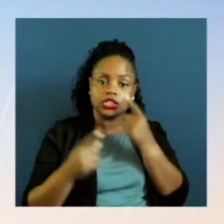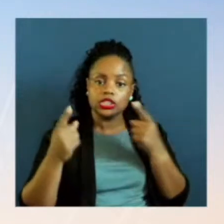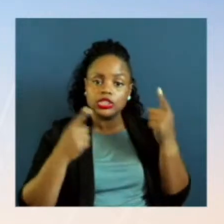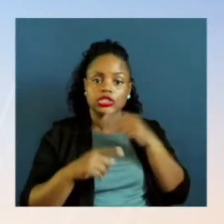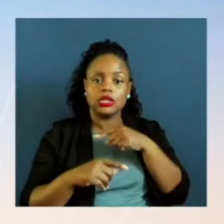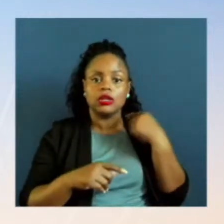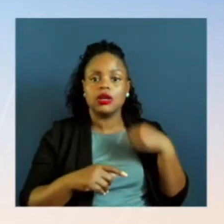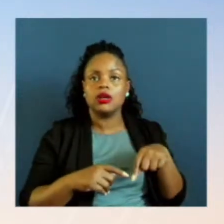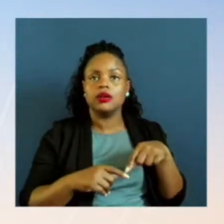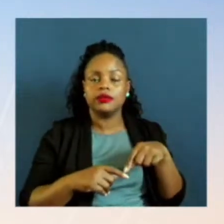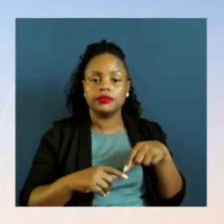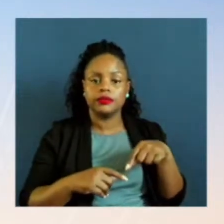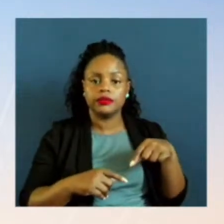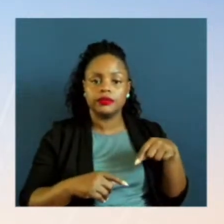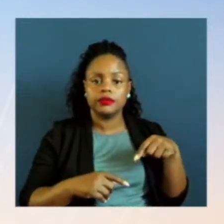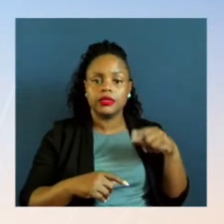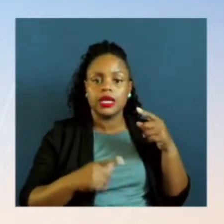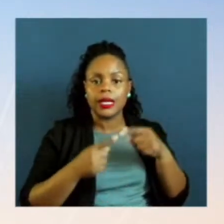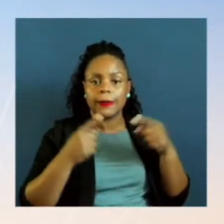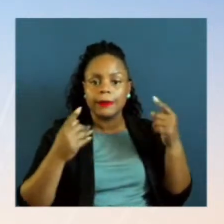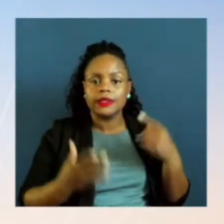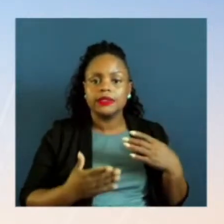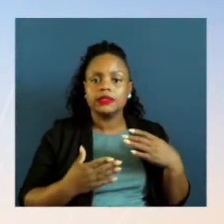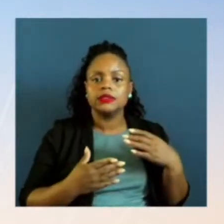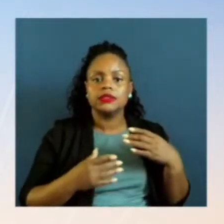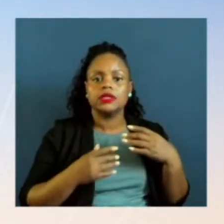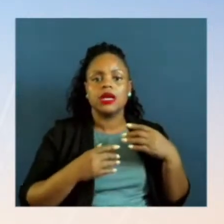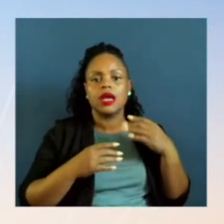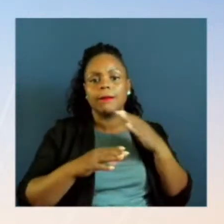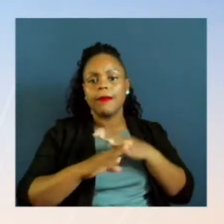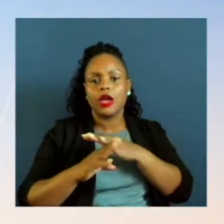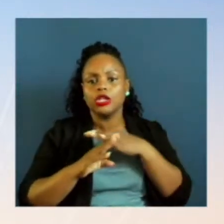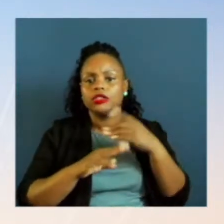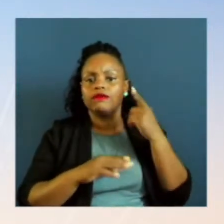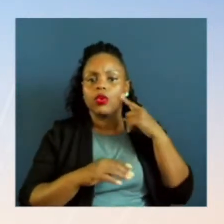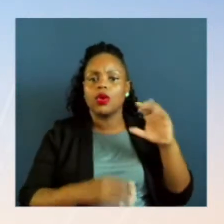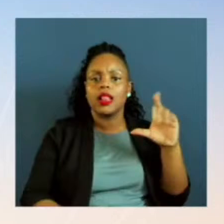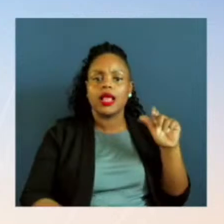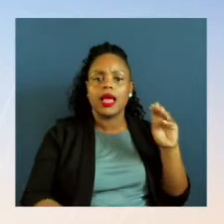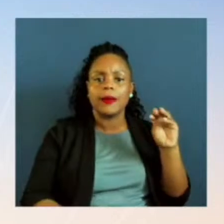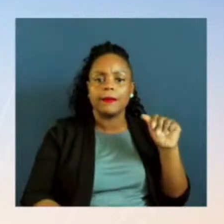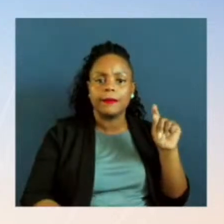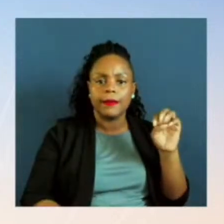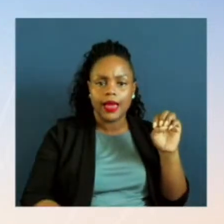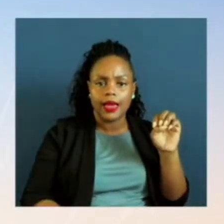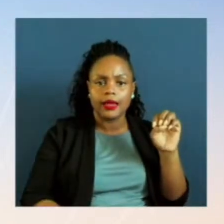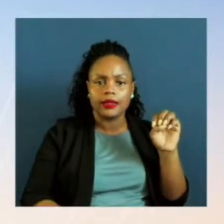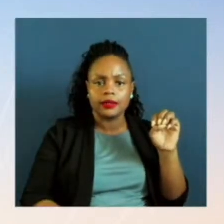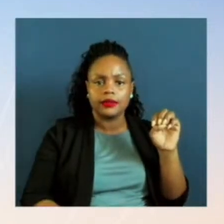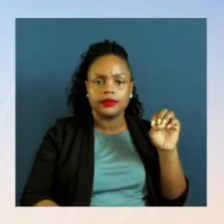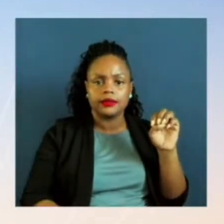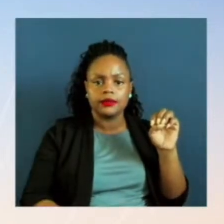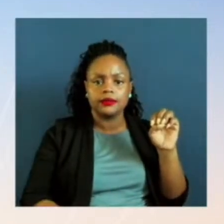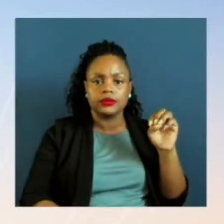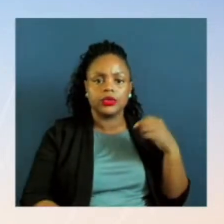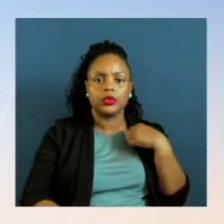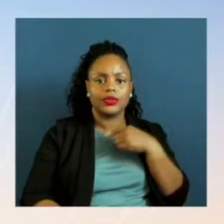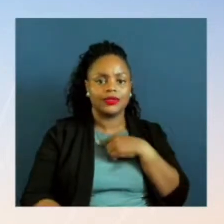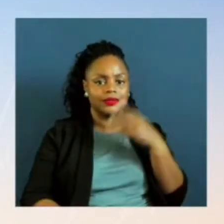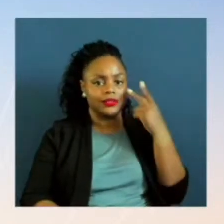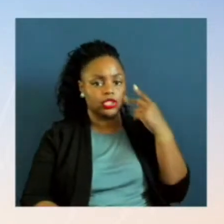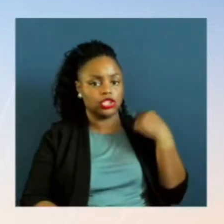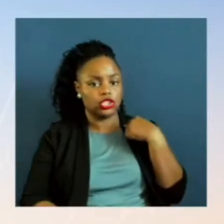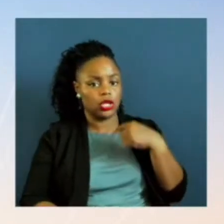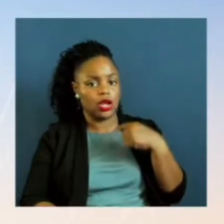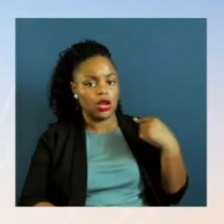on climate change? Well, the United States sees China as a country where we have disagreements, and we also have areas where we can work together. And